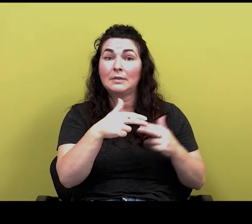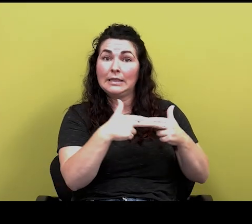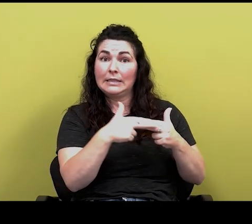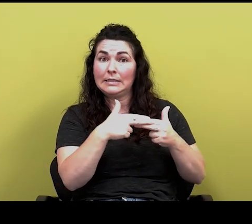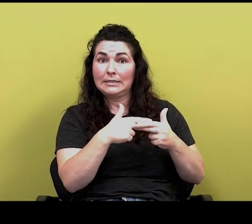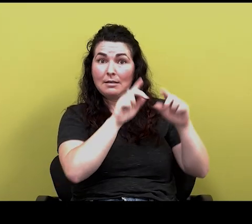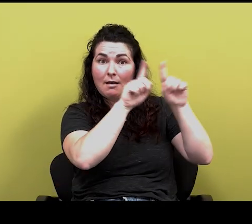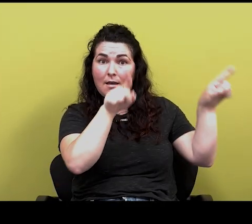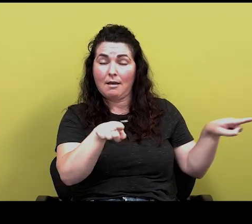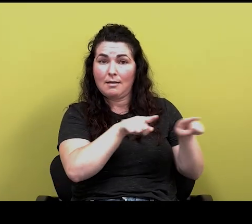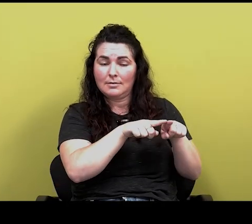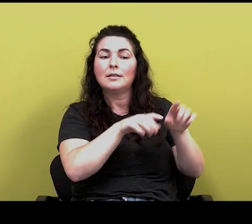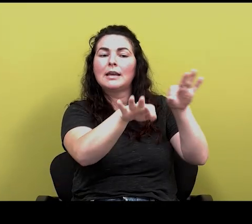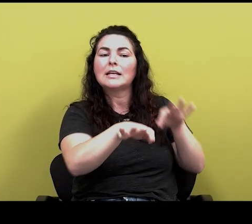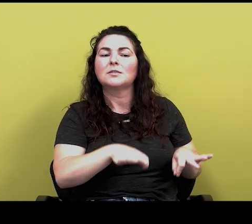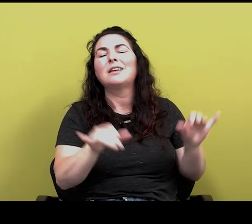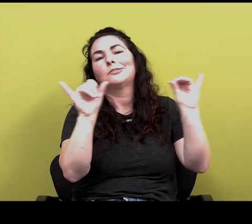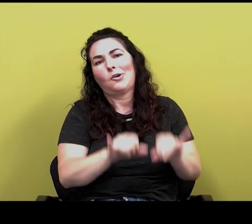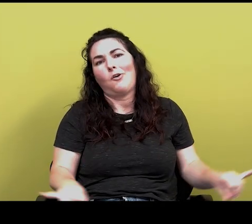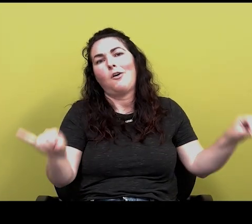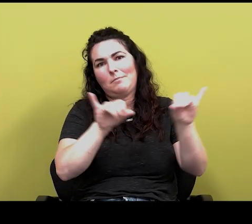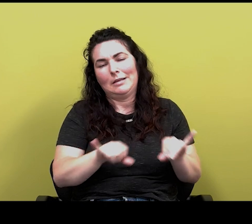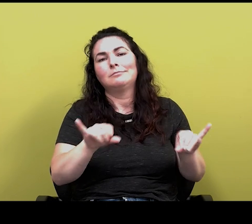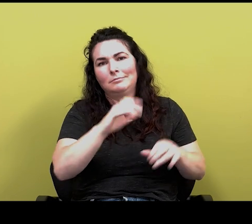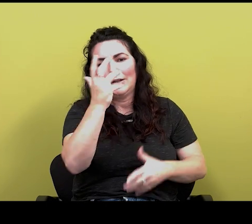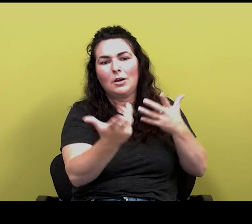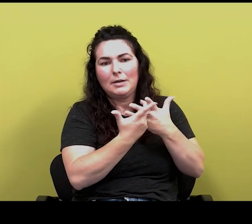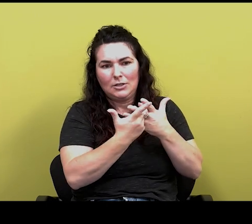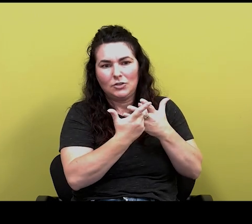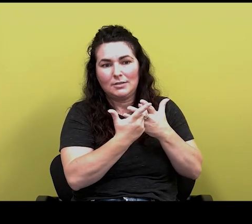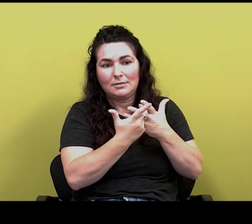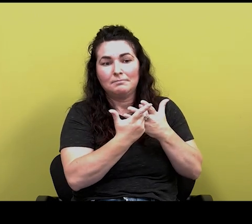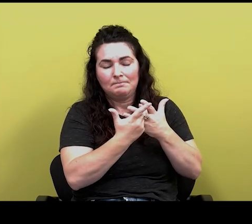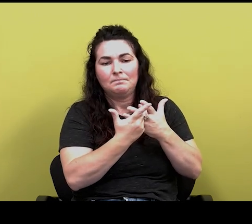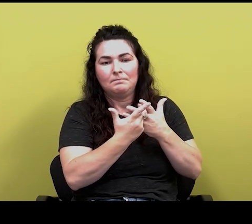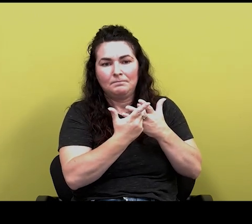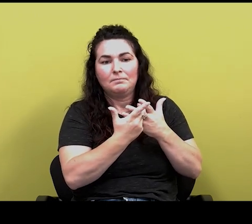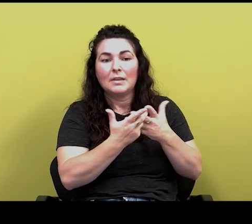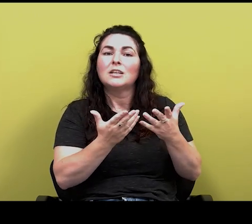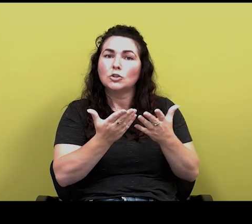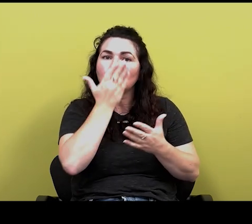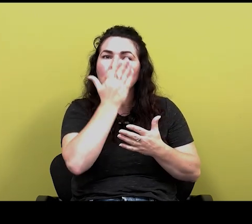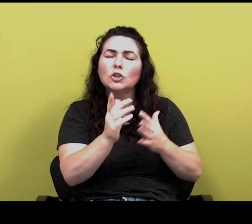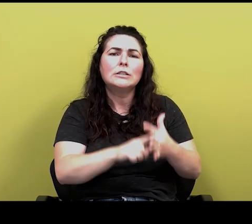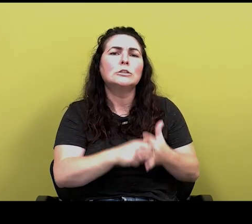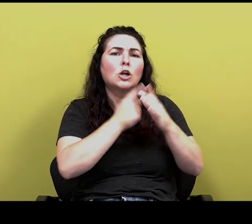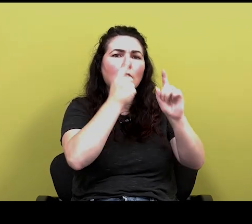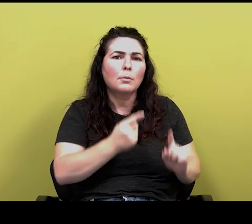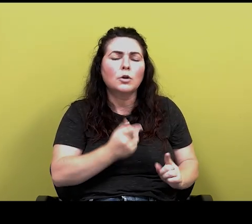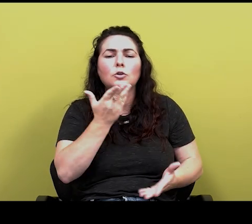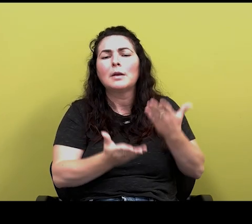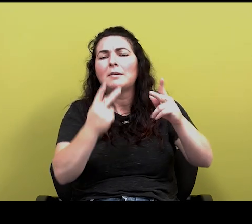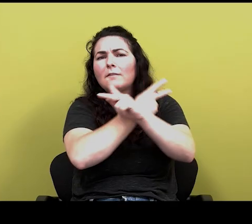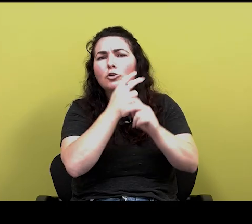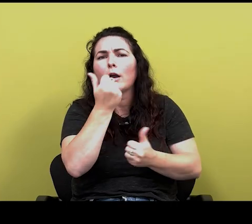This slide provides an overview of commonly provided accommodations. The accommodations are not exhaustive, but serve as a starting point to consider accommodations